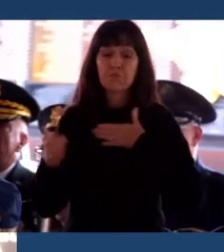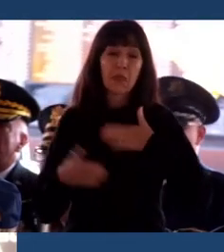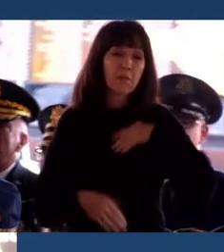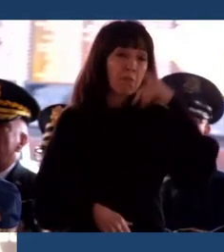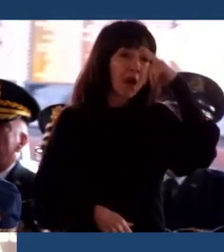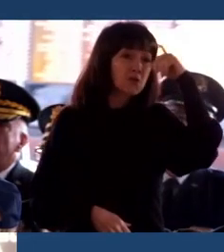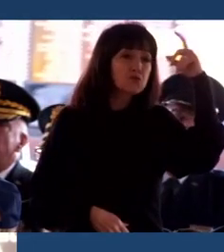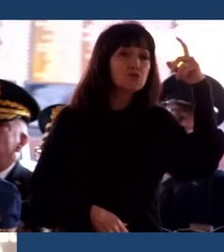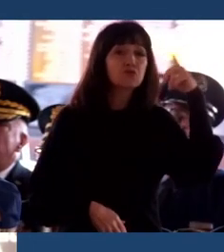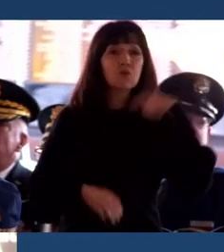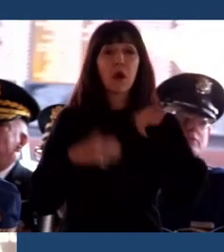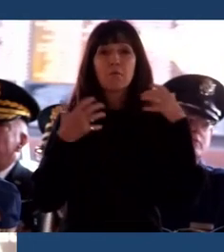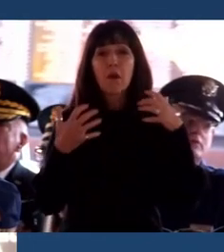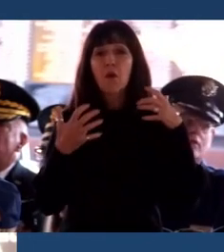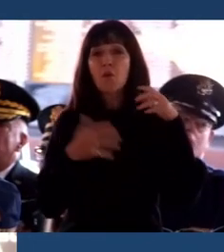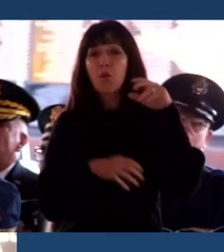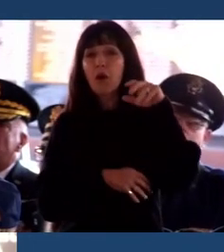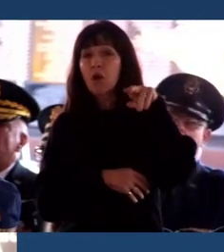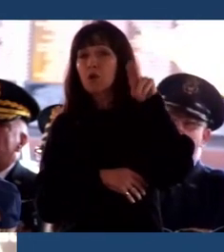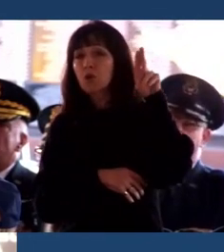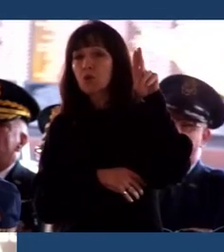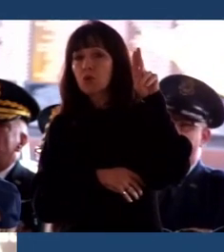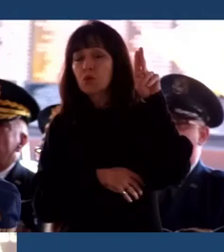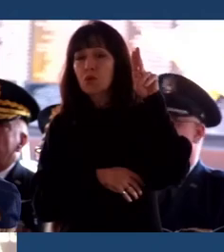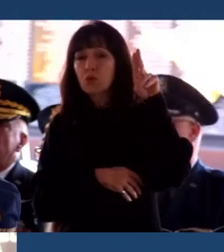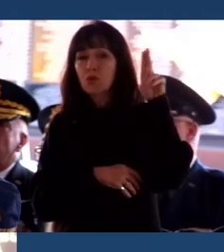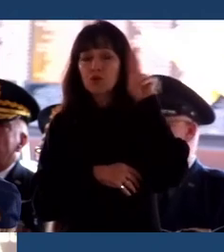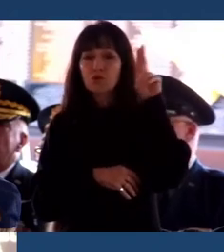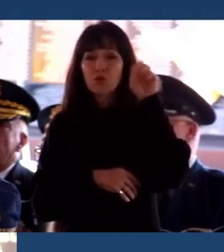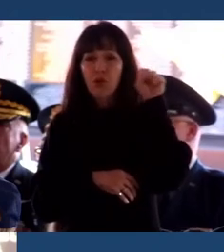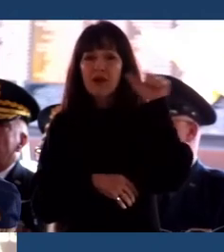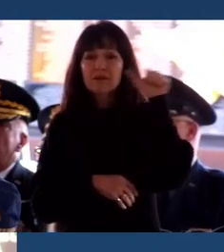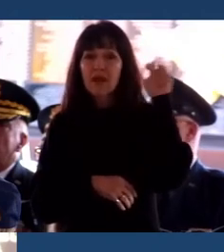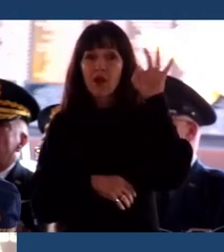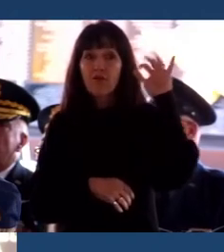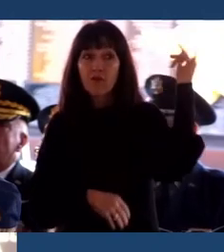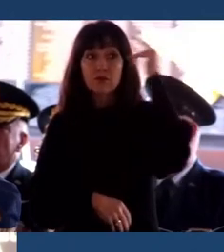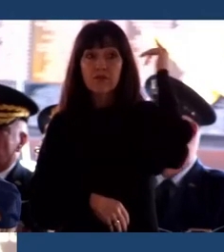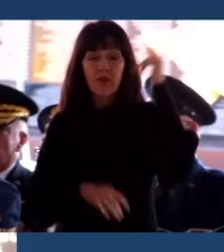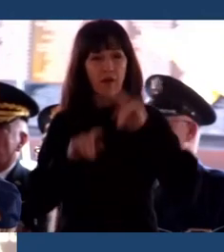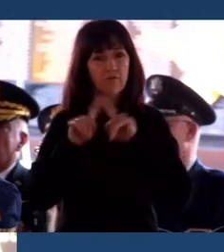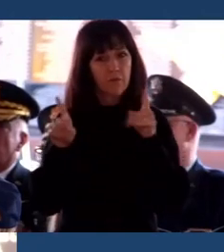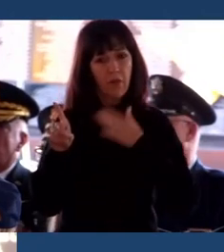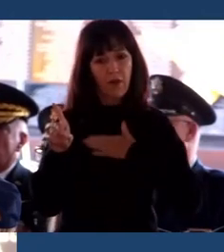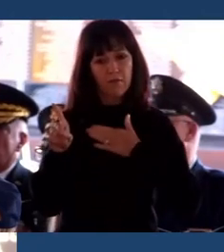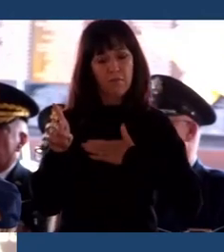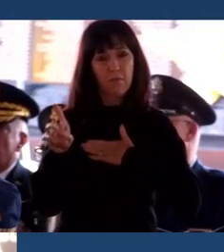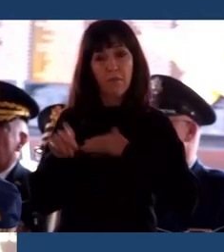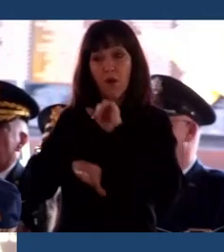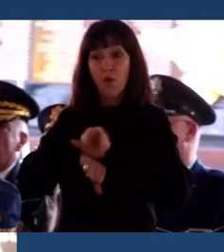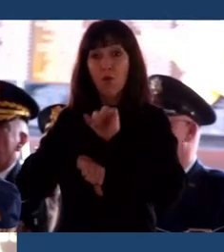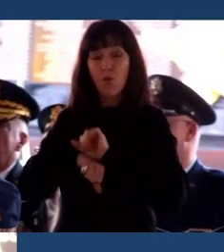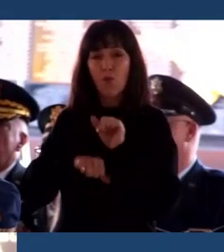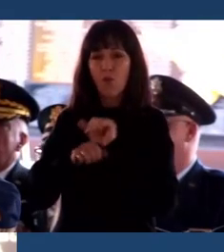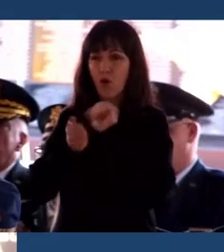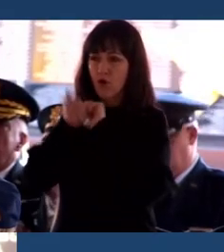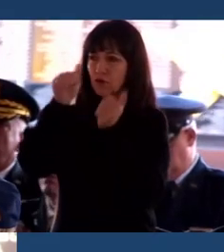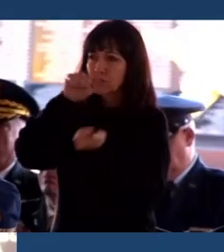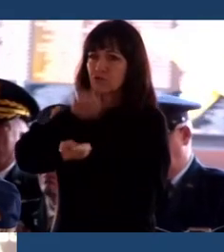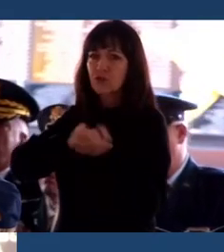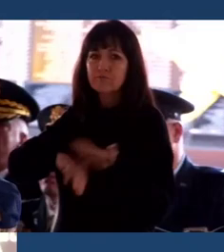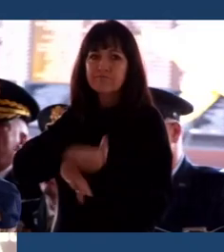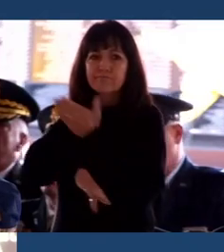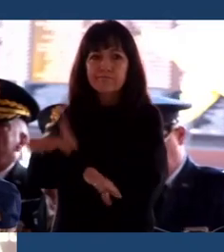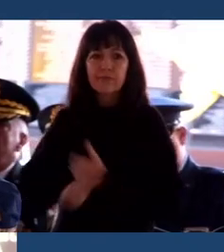becoming a U.S. fire pilot, the work I was doing was changing lives. In 1975,